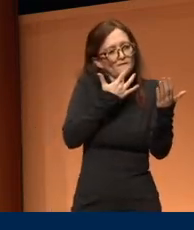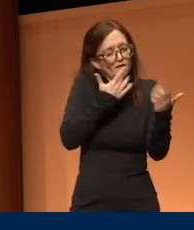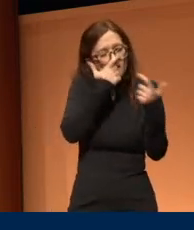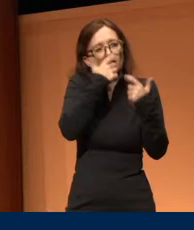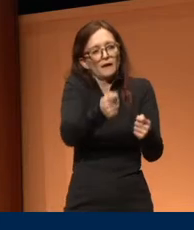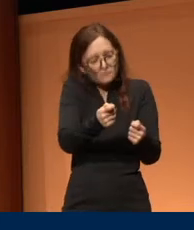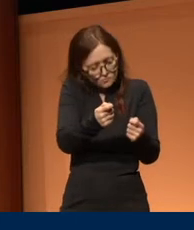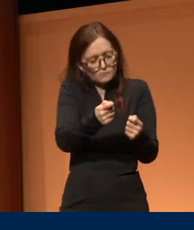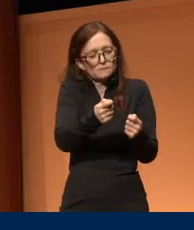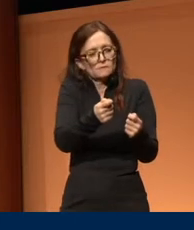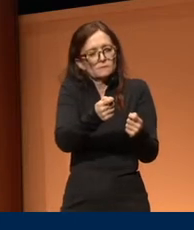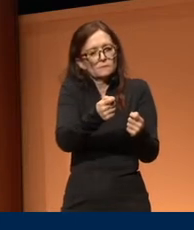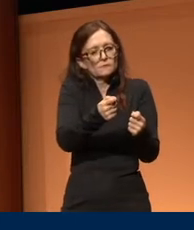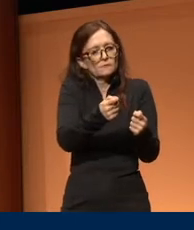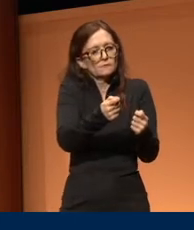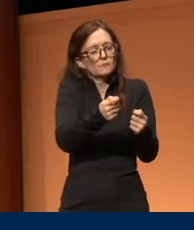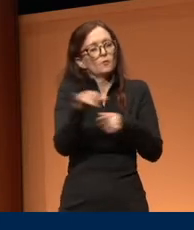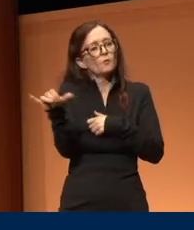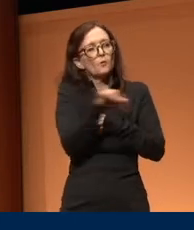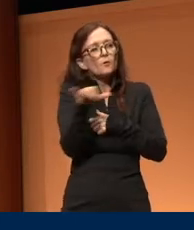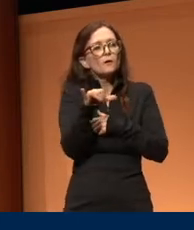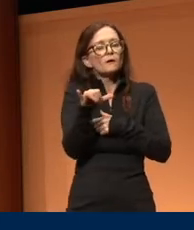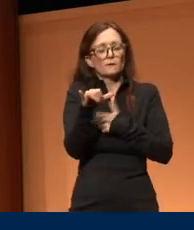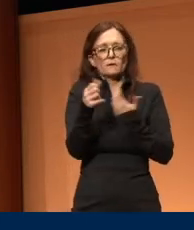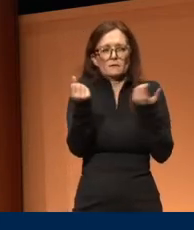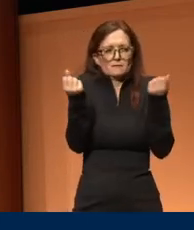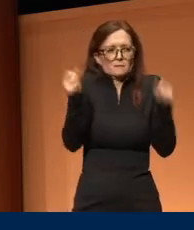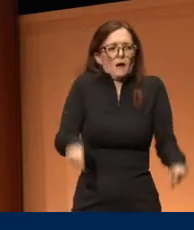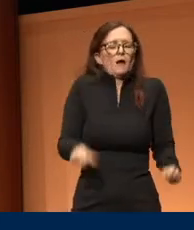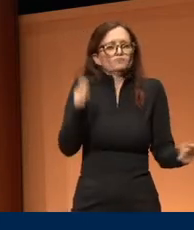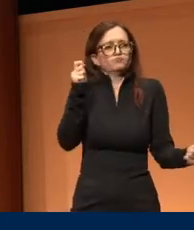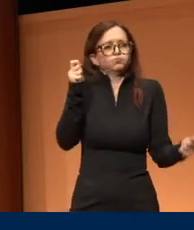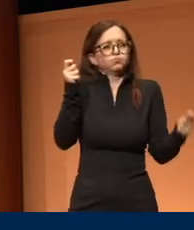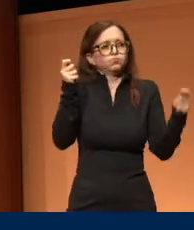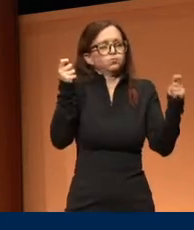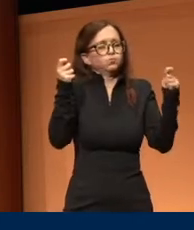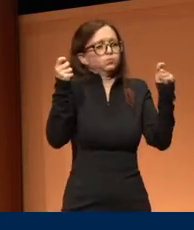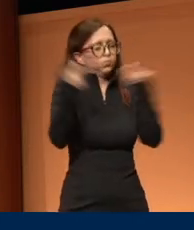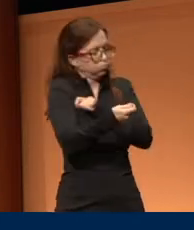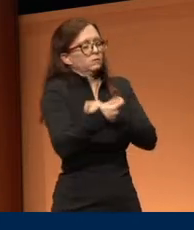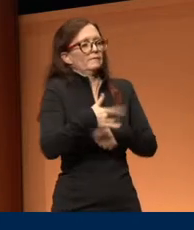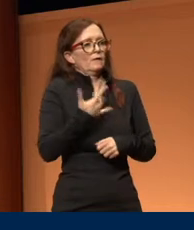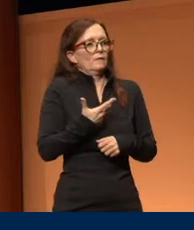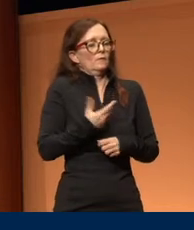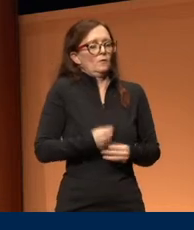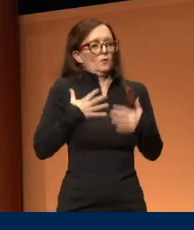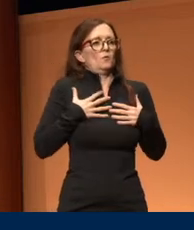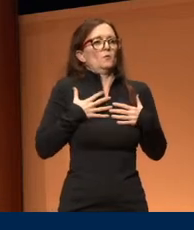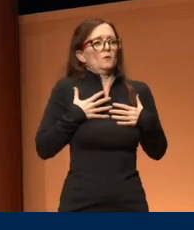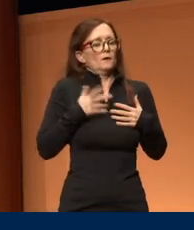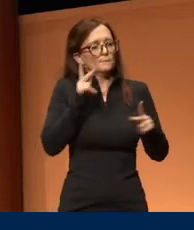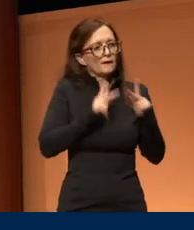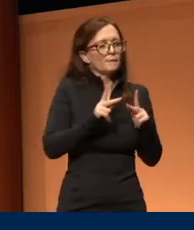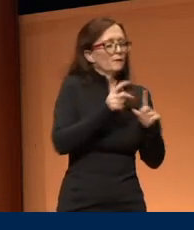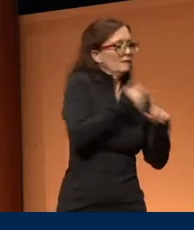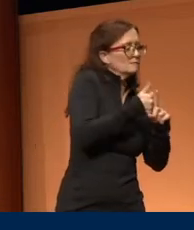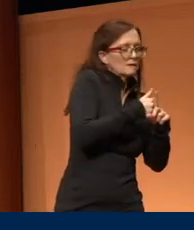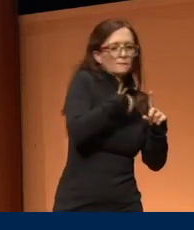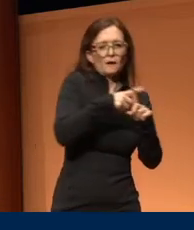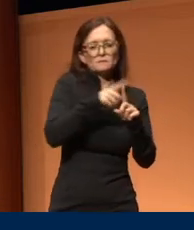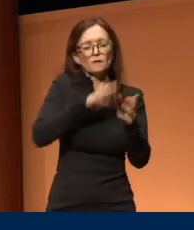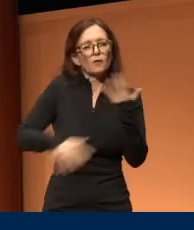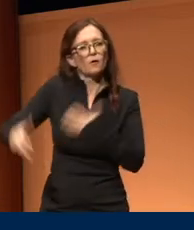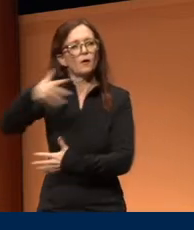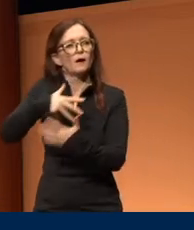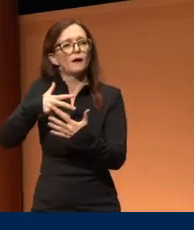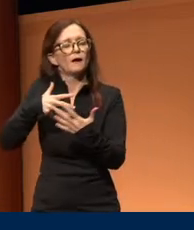held beliefs. It is also profoundly transformative of individuals and people around them, giving them a sense of community and a